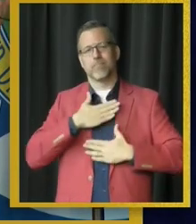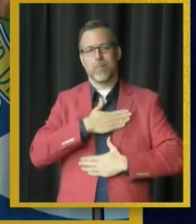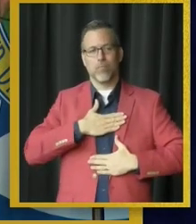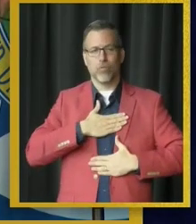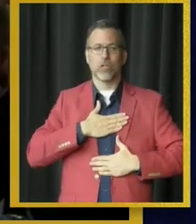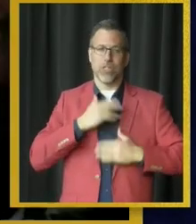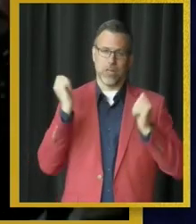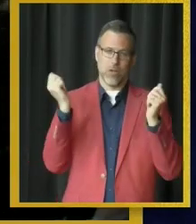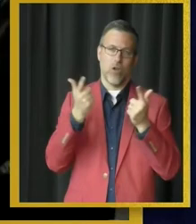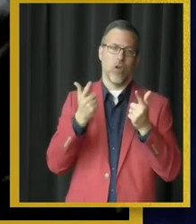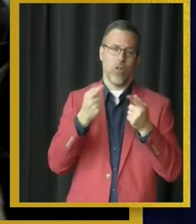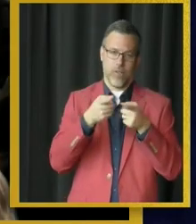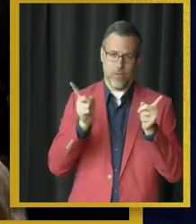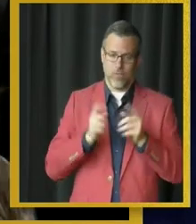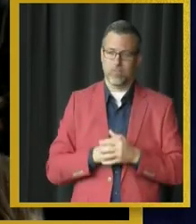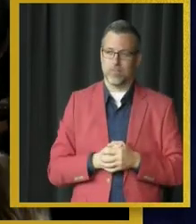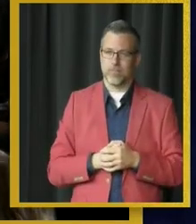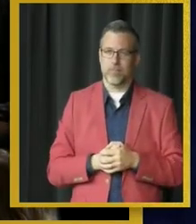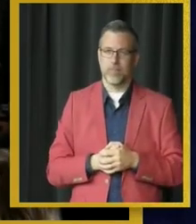I really do.